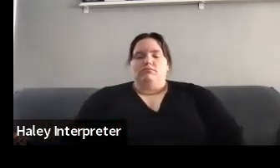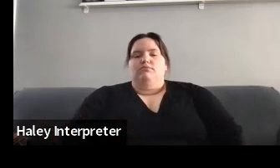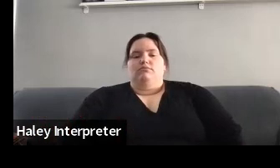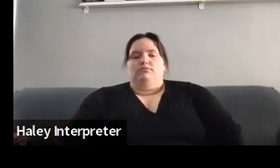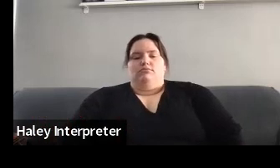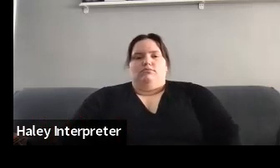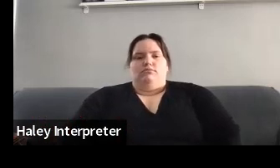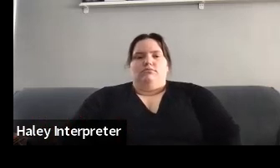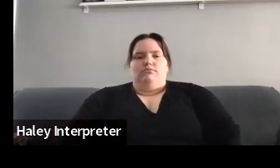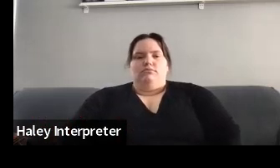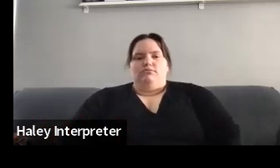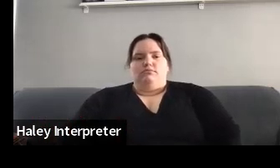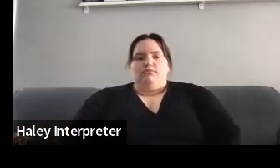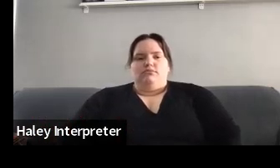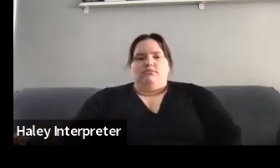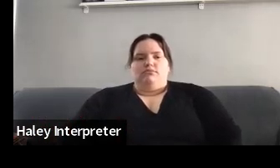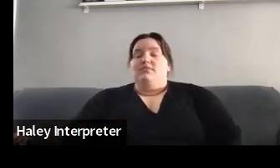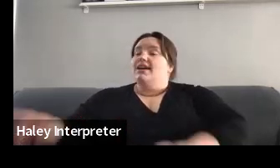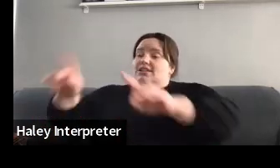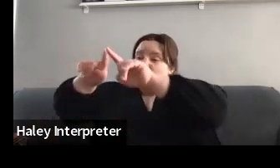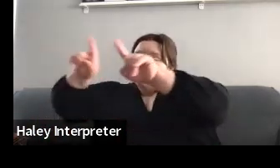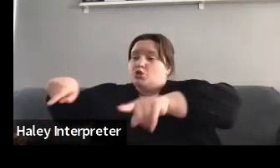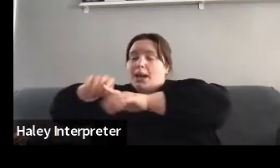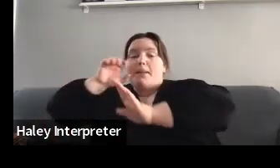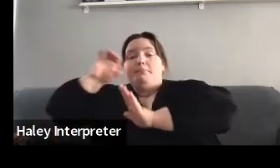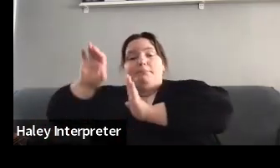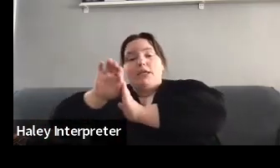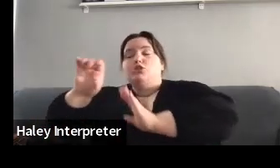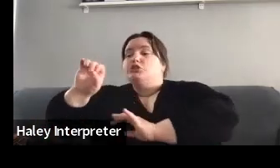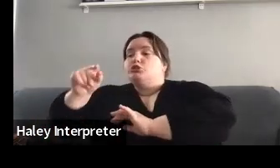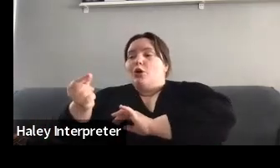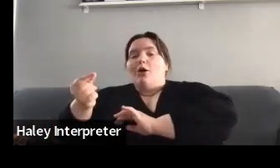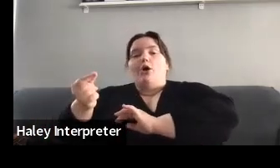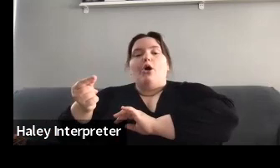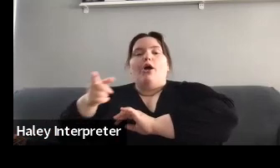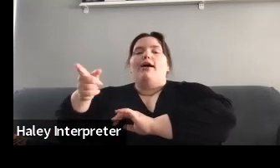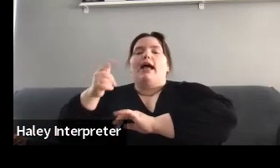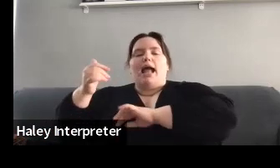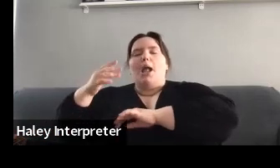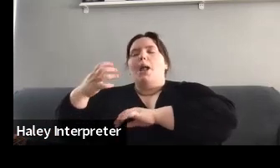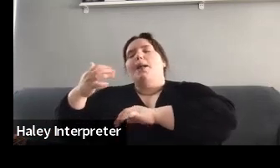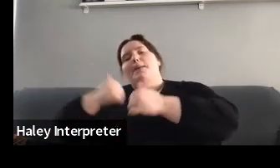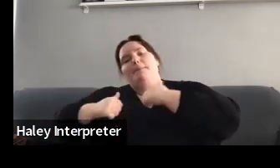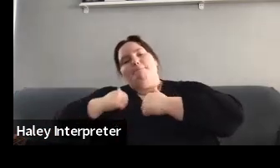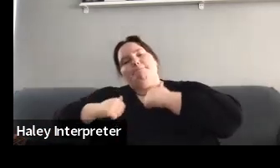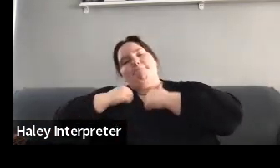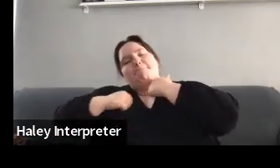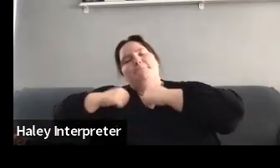On this screen is an image of a dog getting a bath. He is covered with